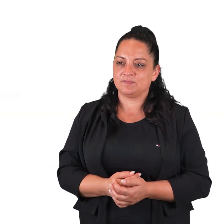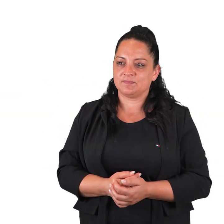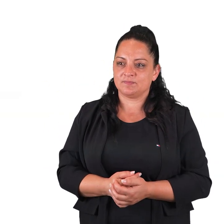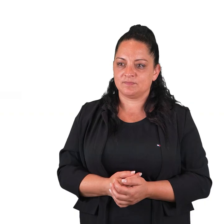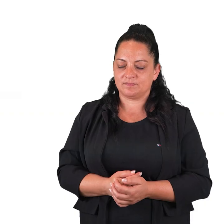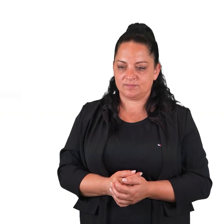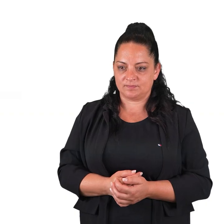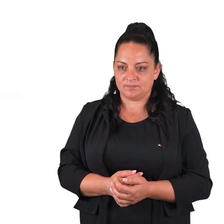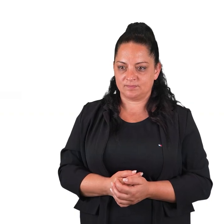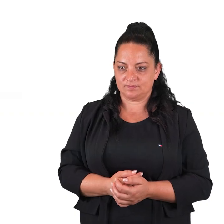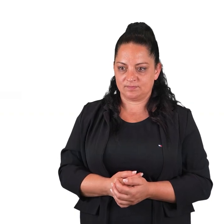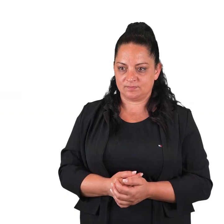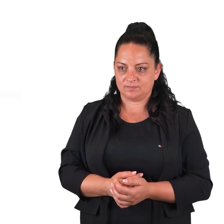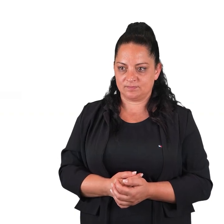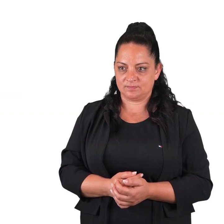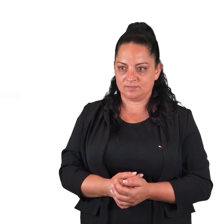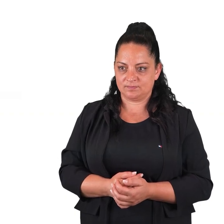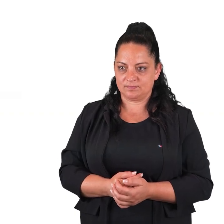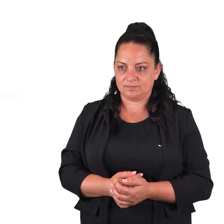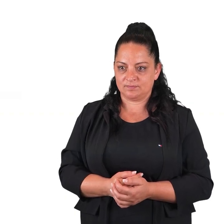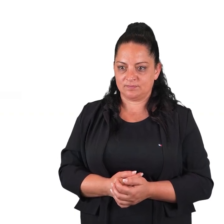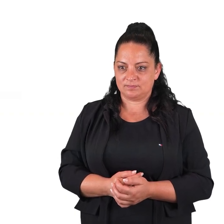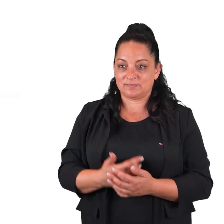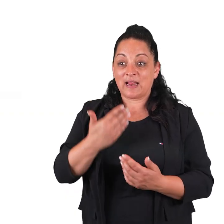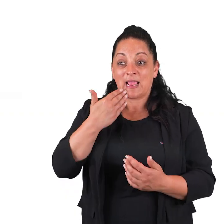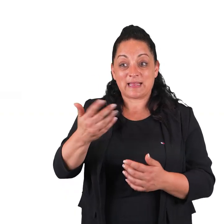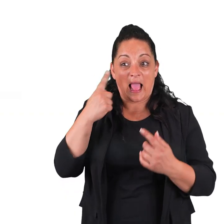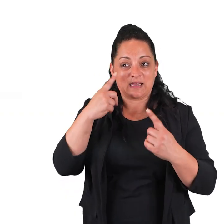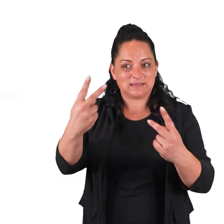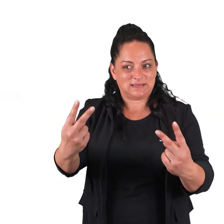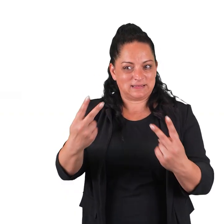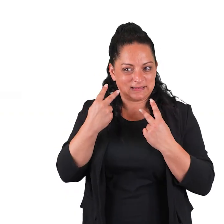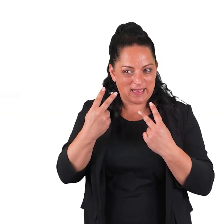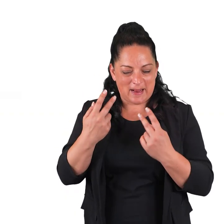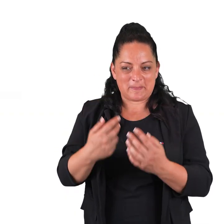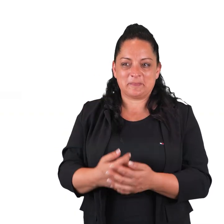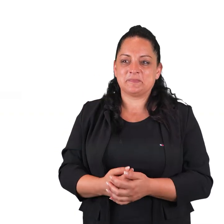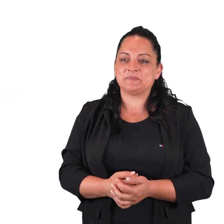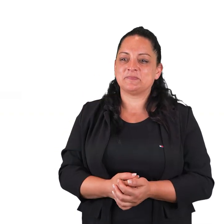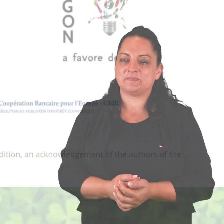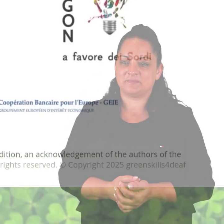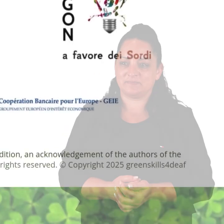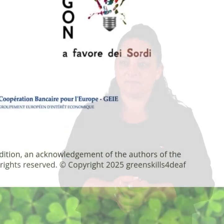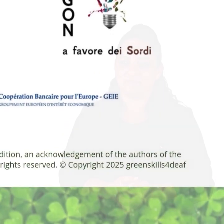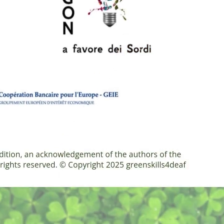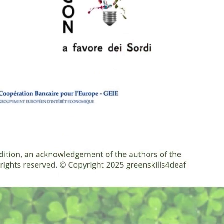us in building a greener future, and thank you.